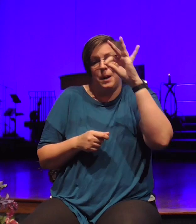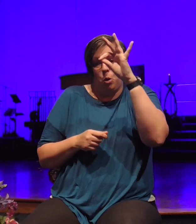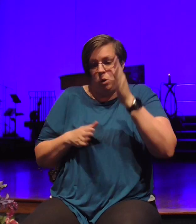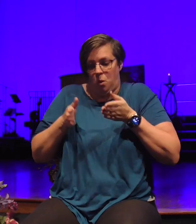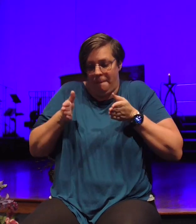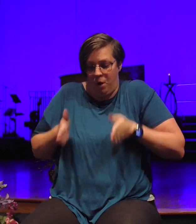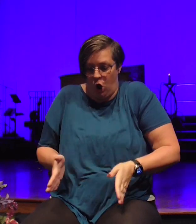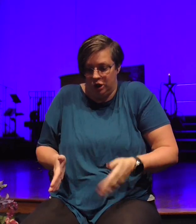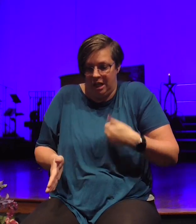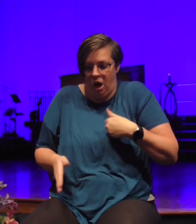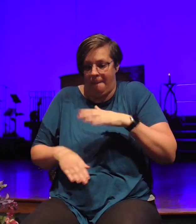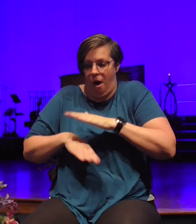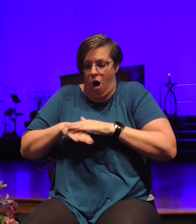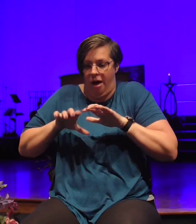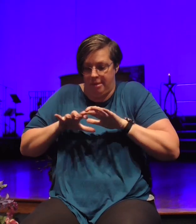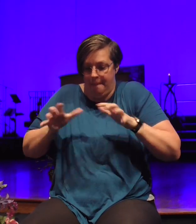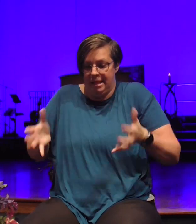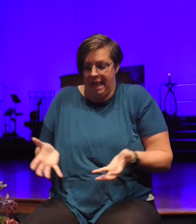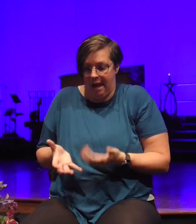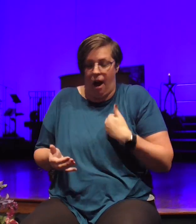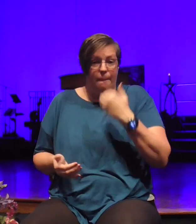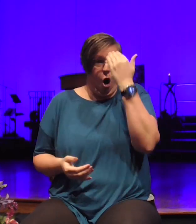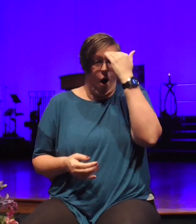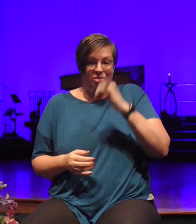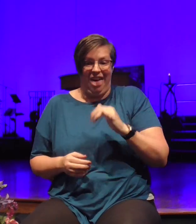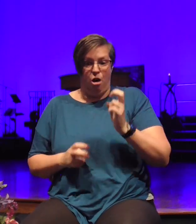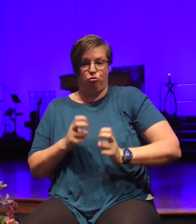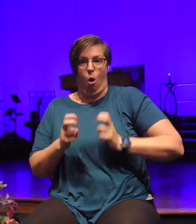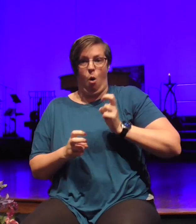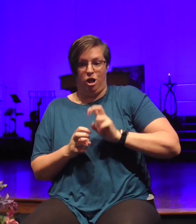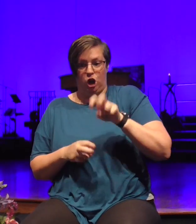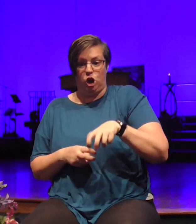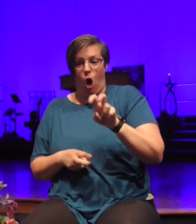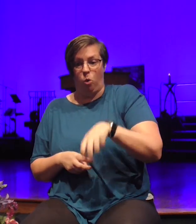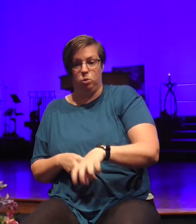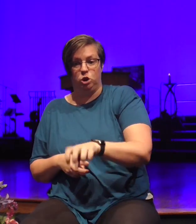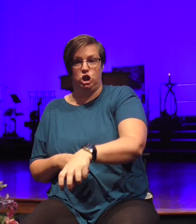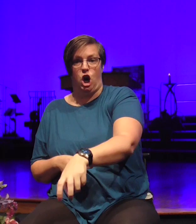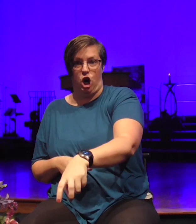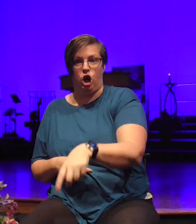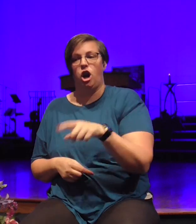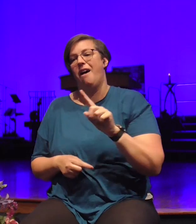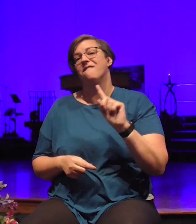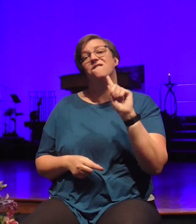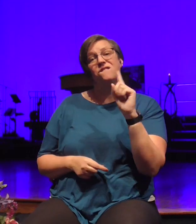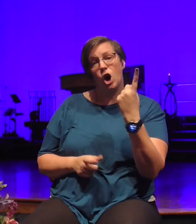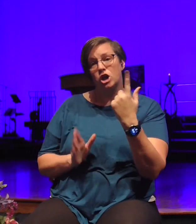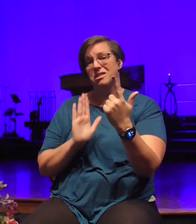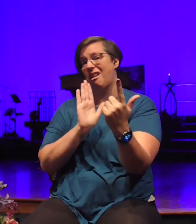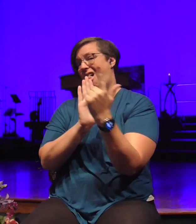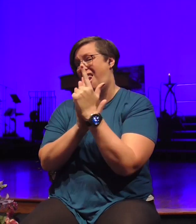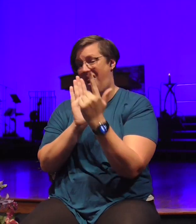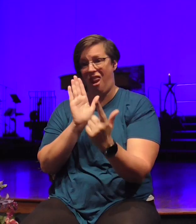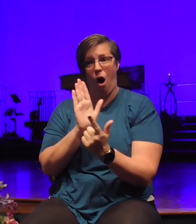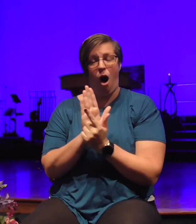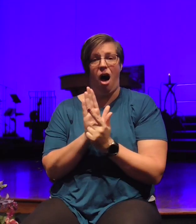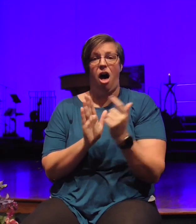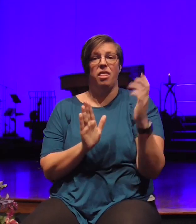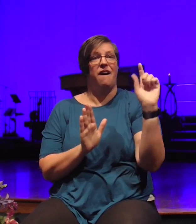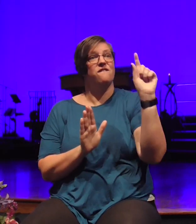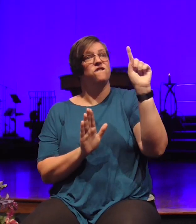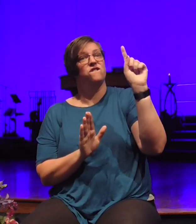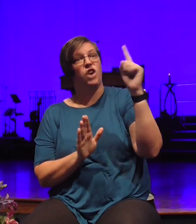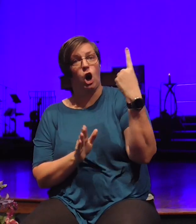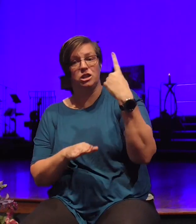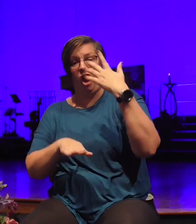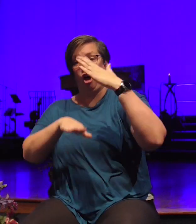this planet and are on that roller coaster of life, the first law, the first call is